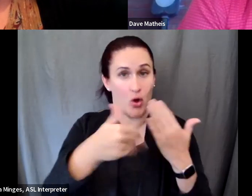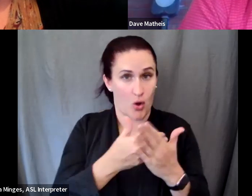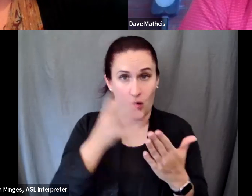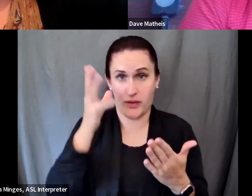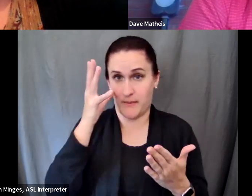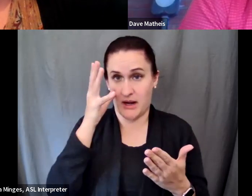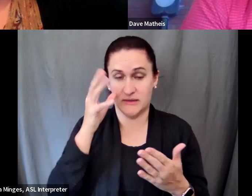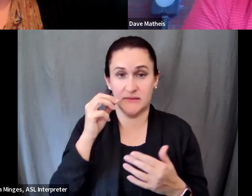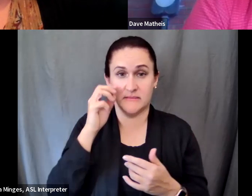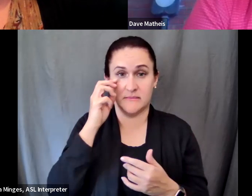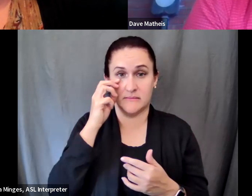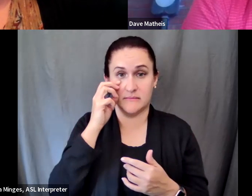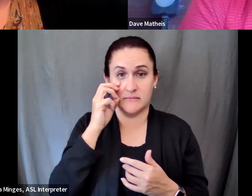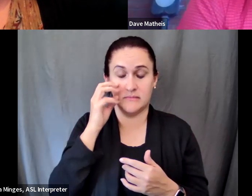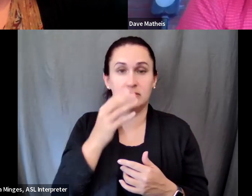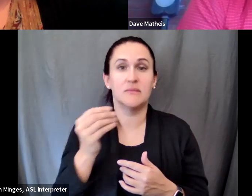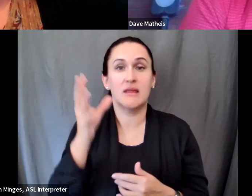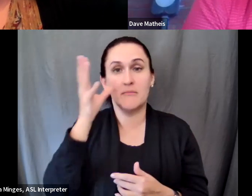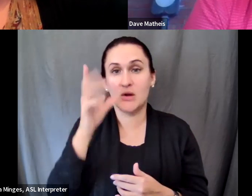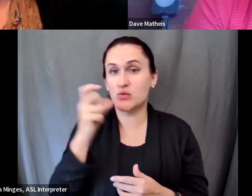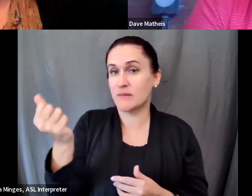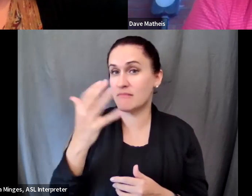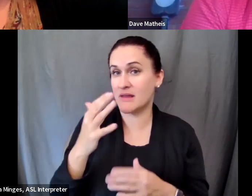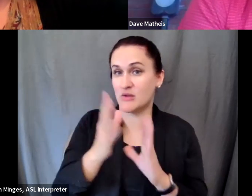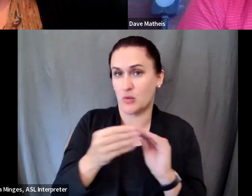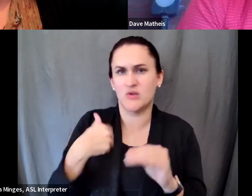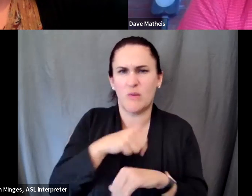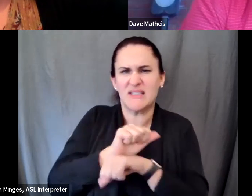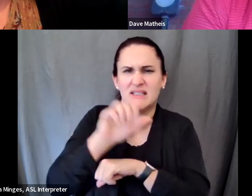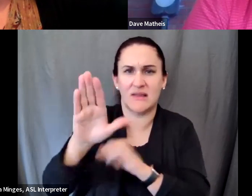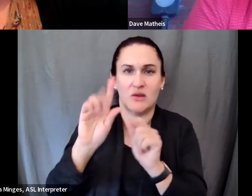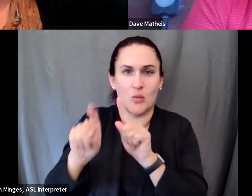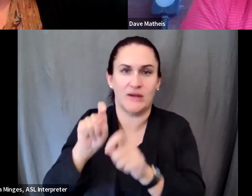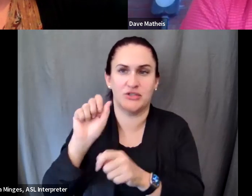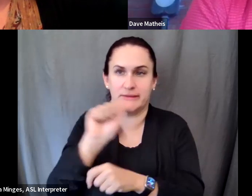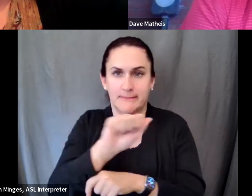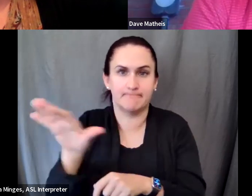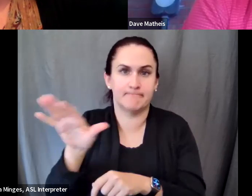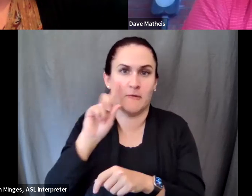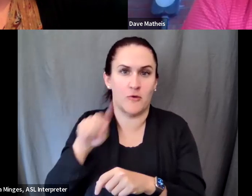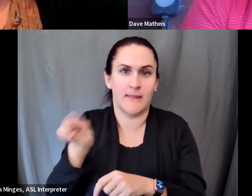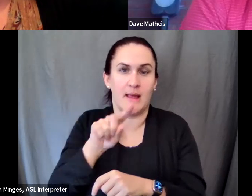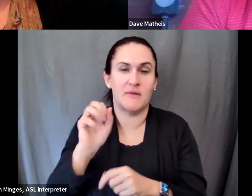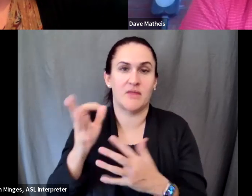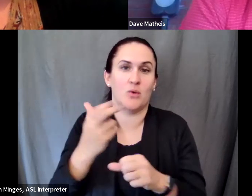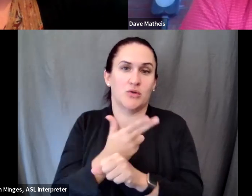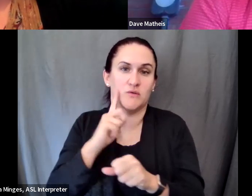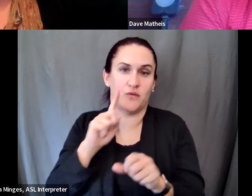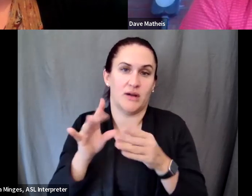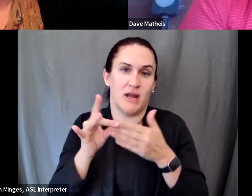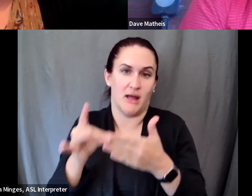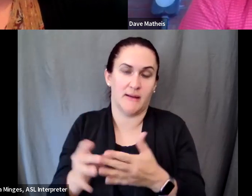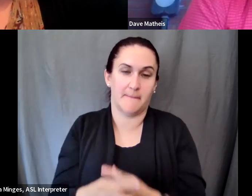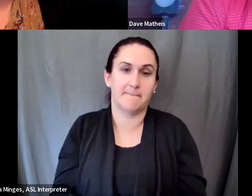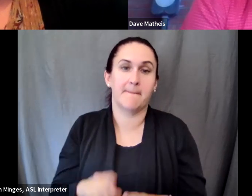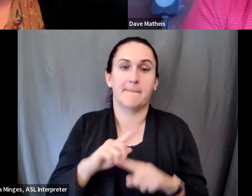parents, and the parents that submitted their stories, we sent the questions to also if they wanted to use them as a guide. But